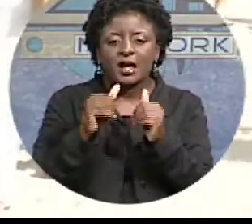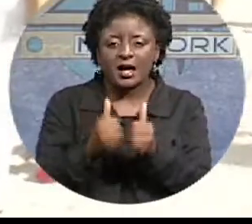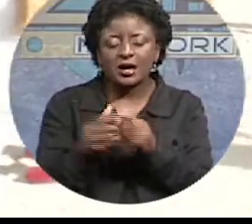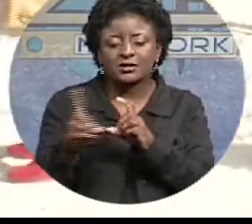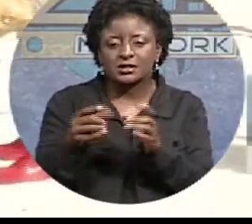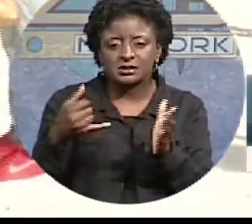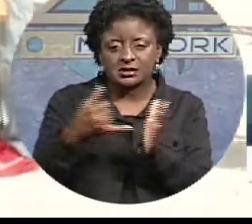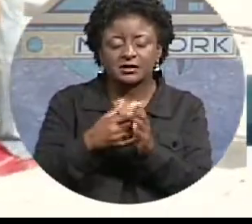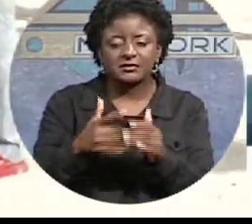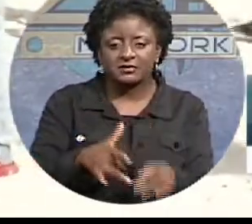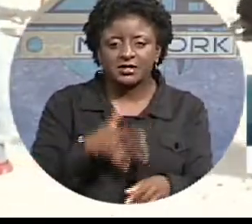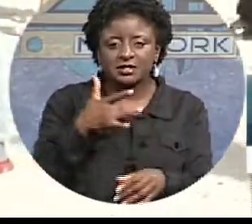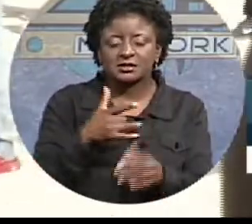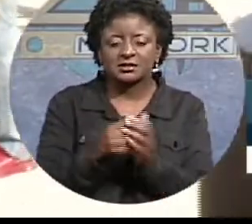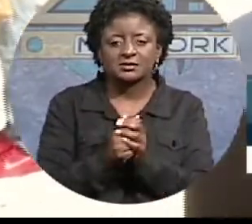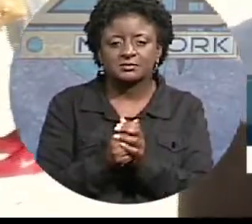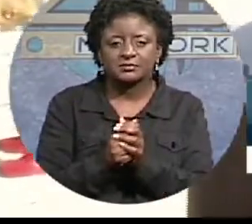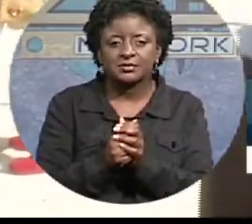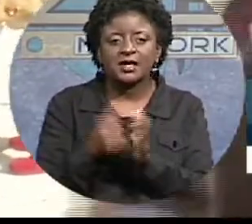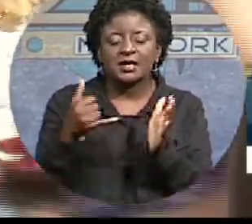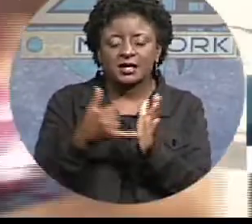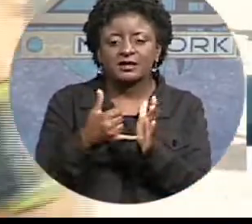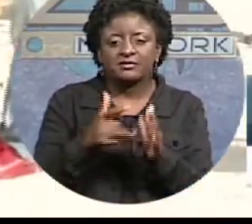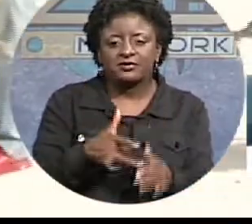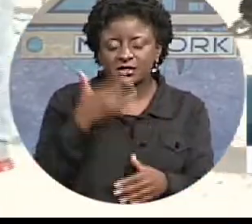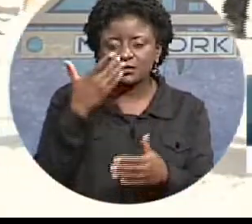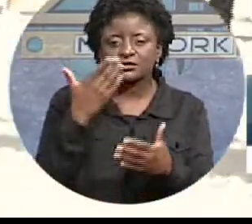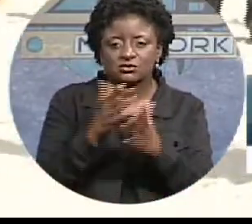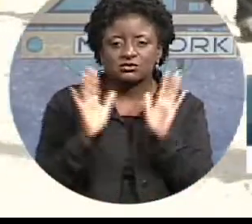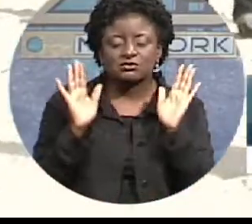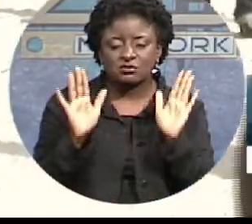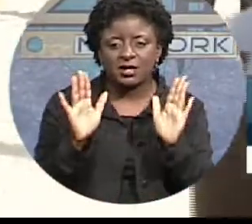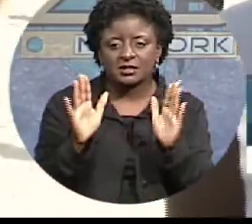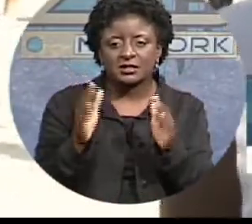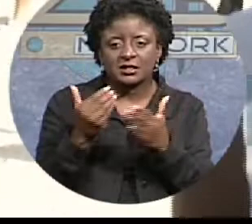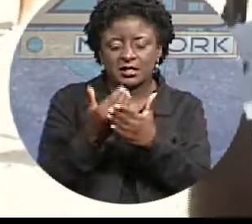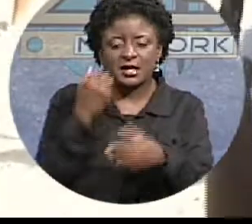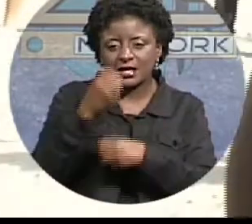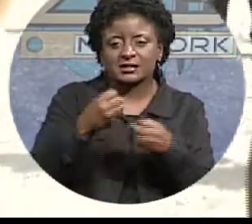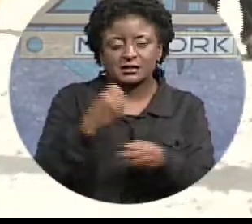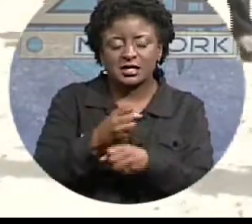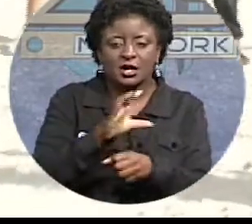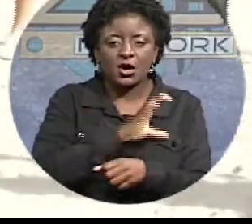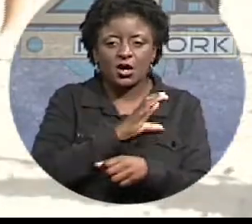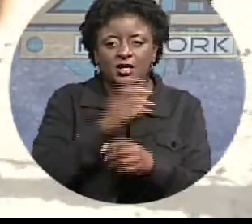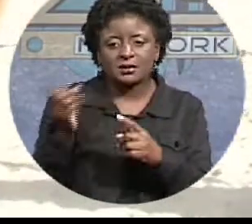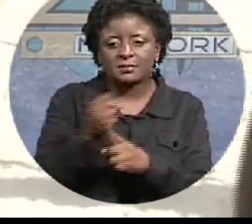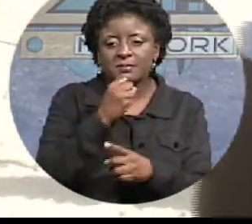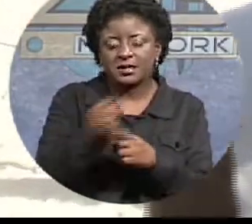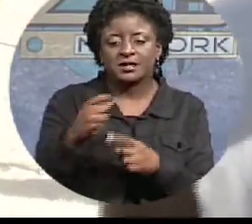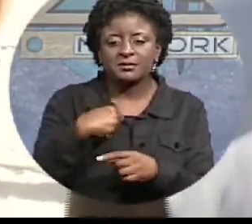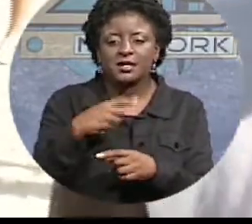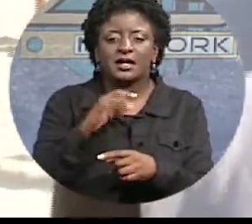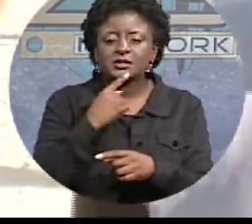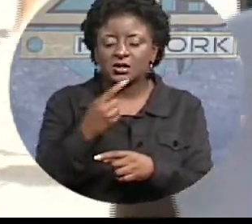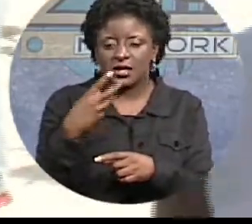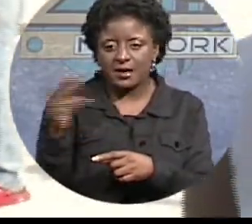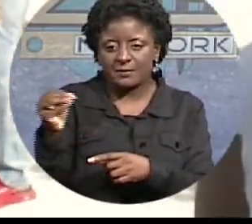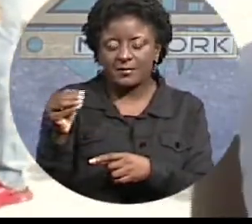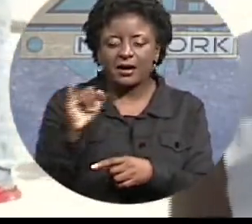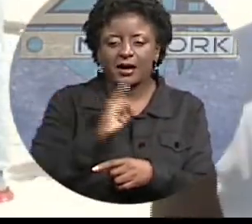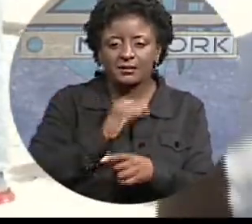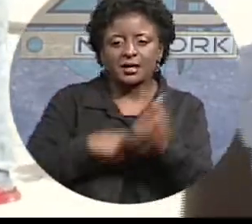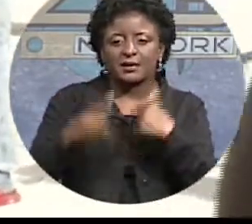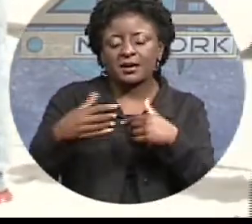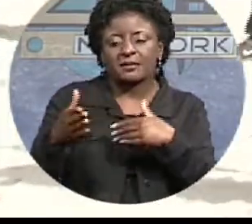world? It feel great because last year Callie beat me, Sydney Callie beat me, and I tell him I'm coming back from this. Mr. Earl Bodie, yes, my coach, he